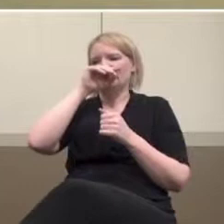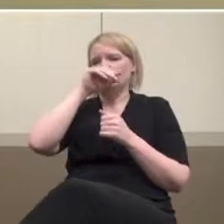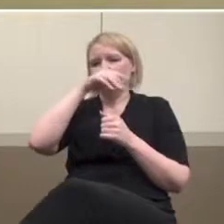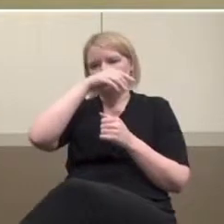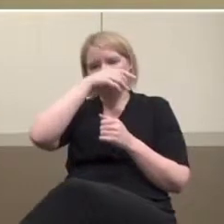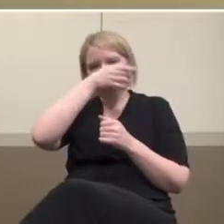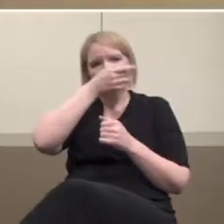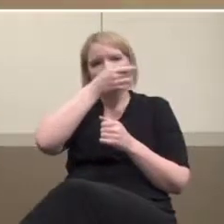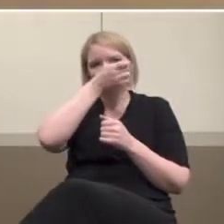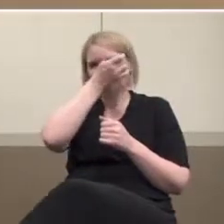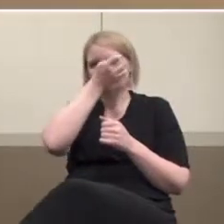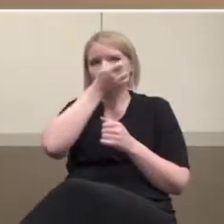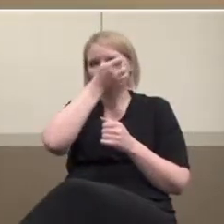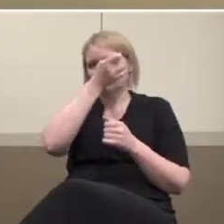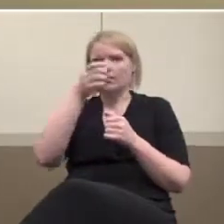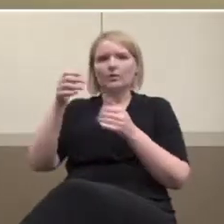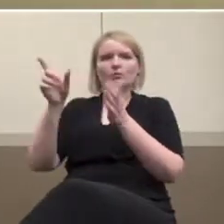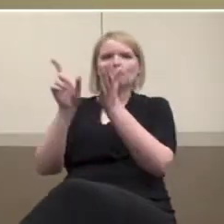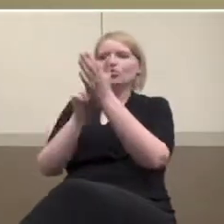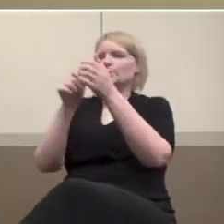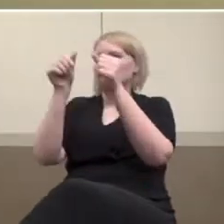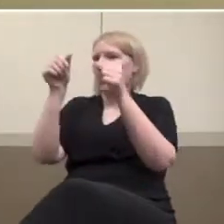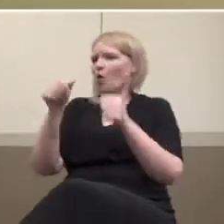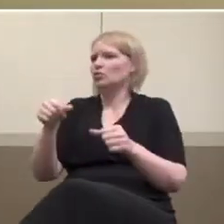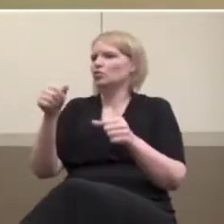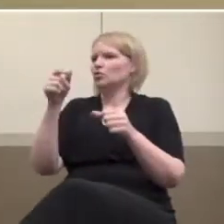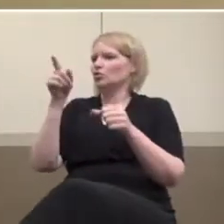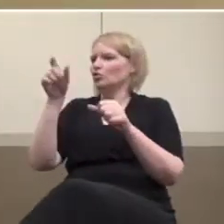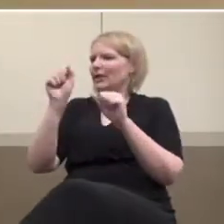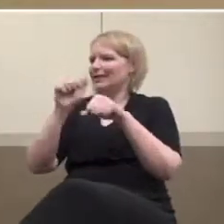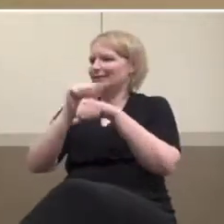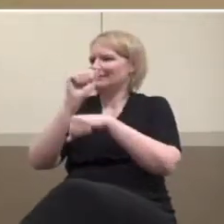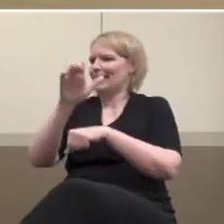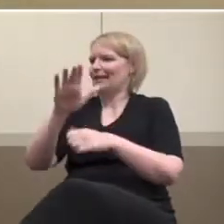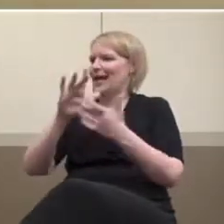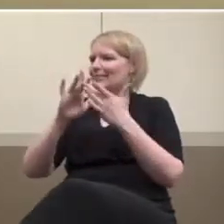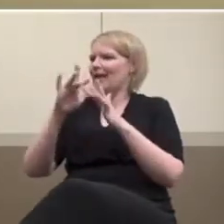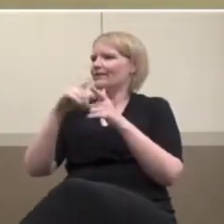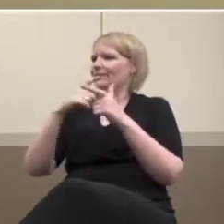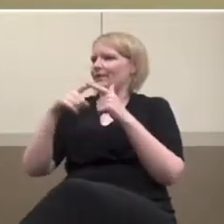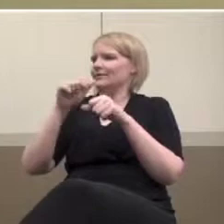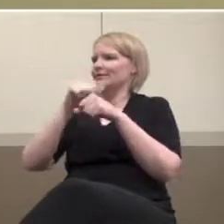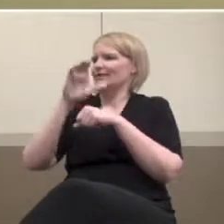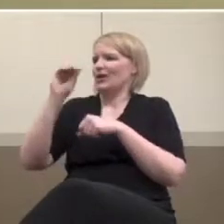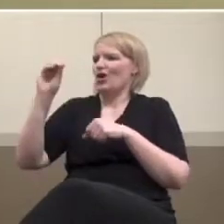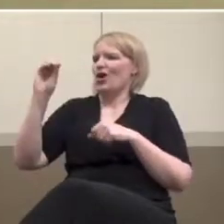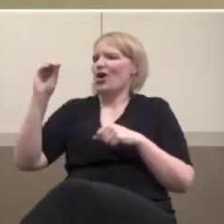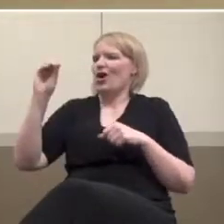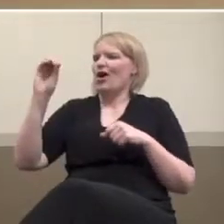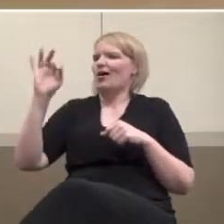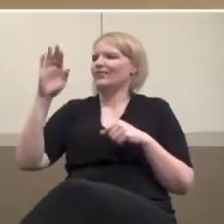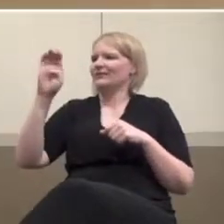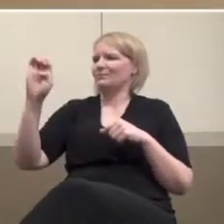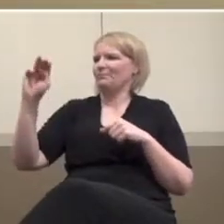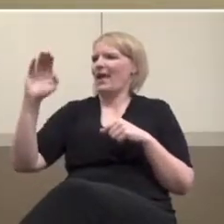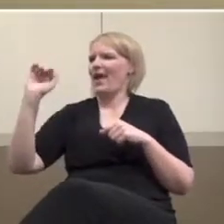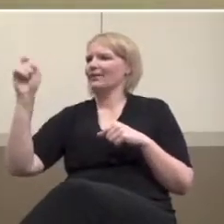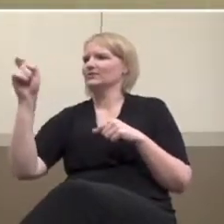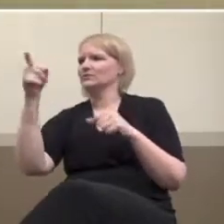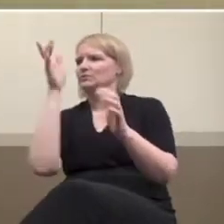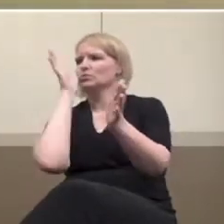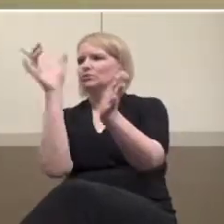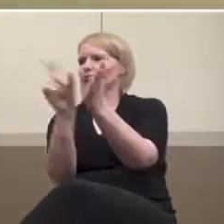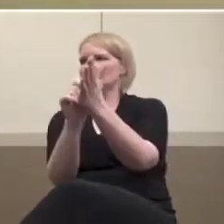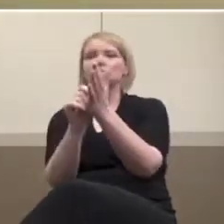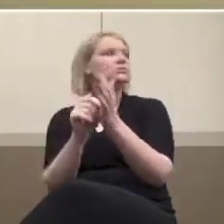them to somewhere online, or you could send them to like Office Max or something. But I love this. This is my favorite one. Don't